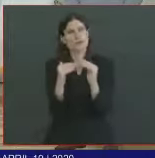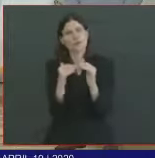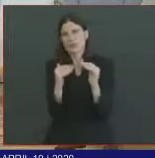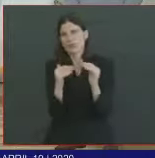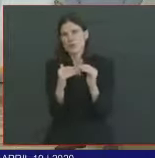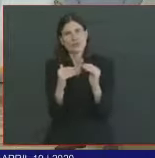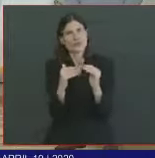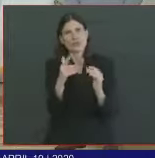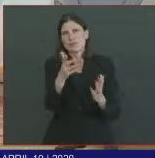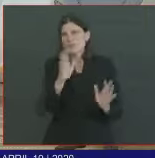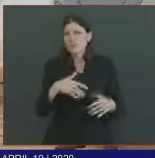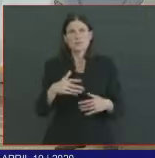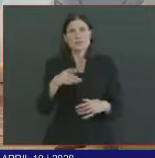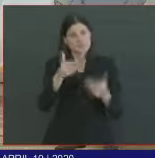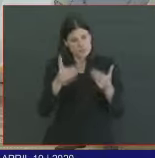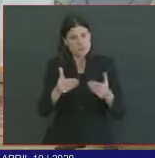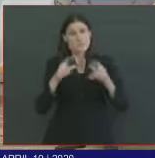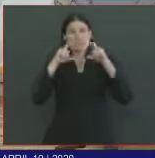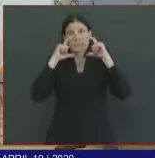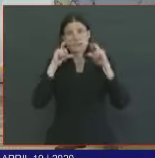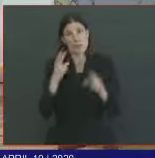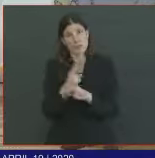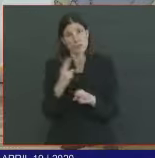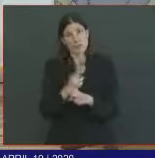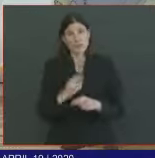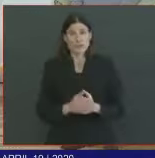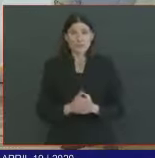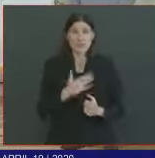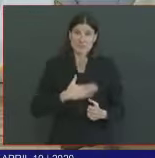thank you, and I'm going to turn it back over to Governor Raimondo.